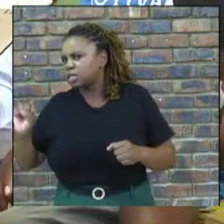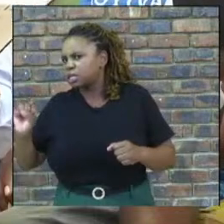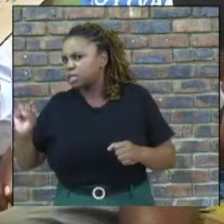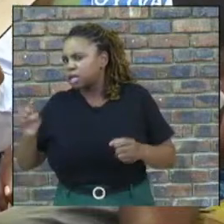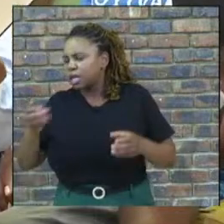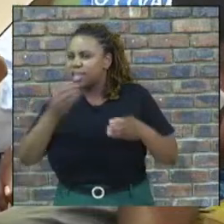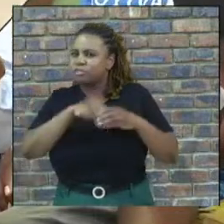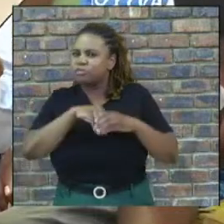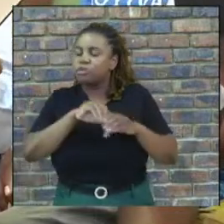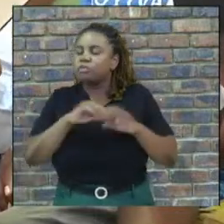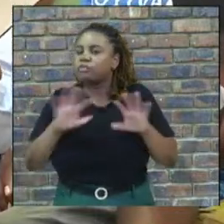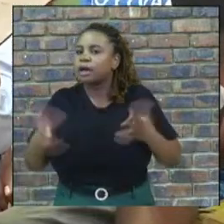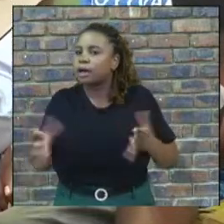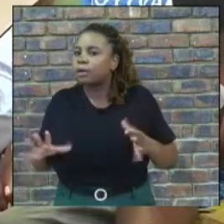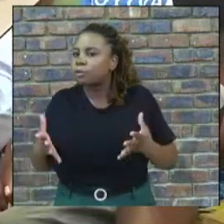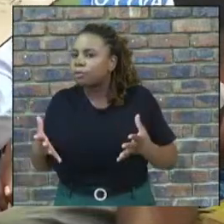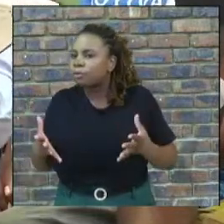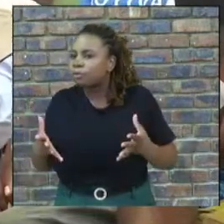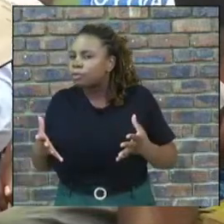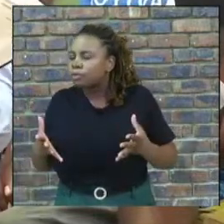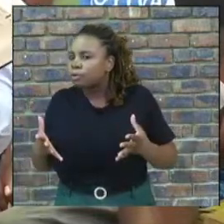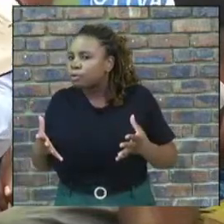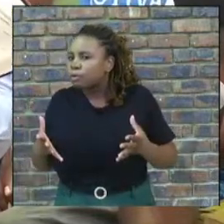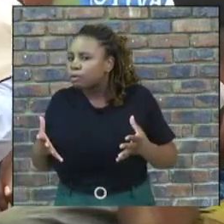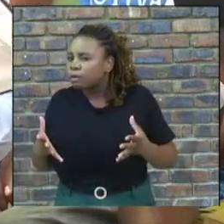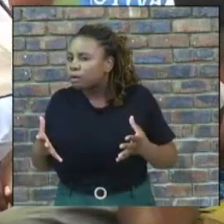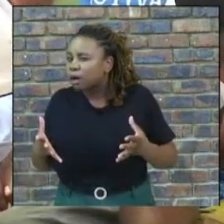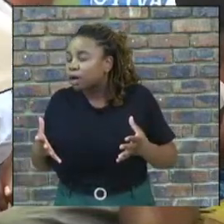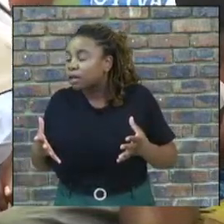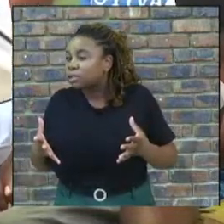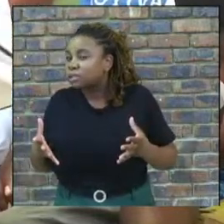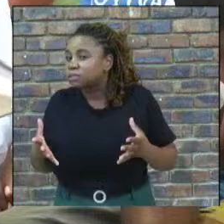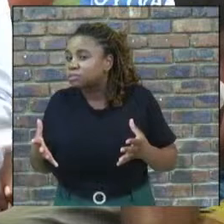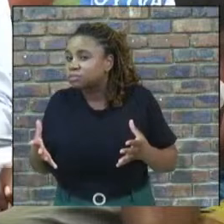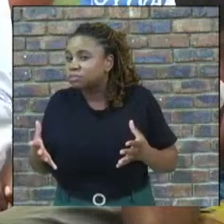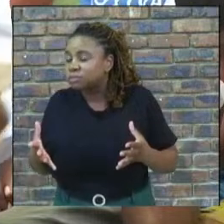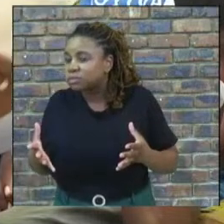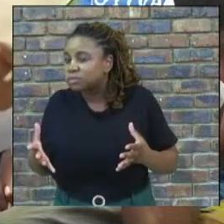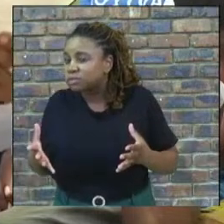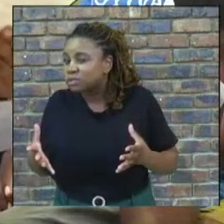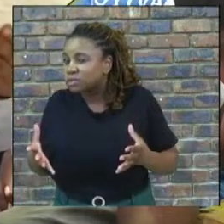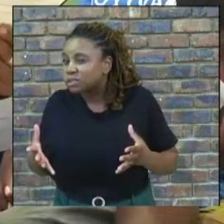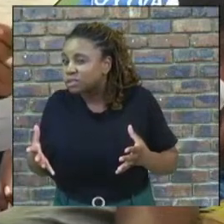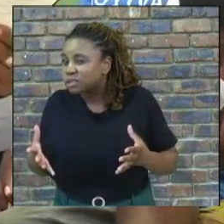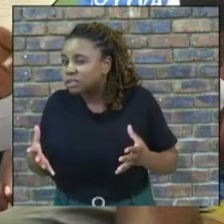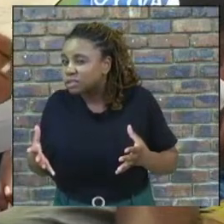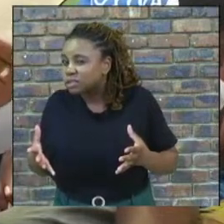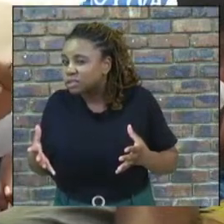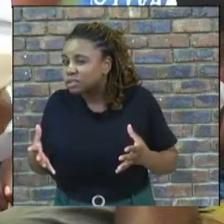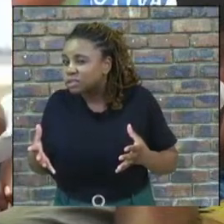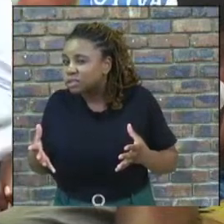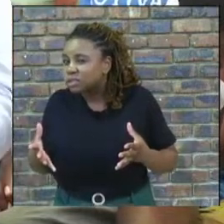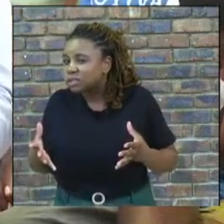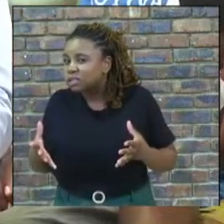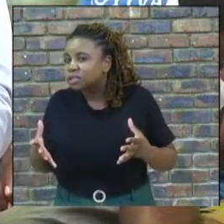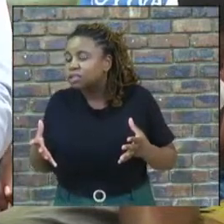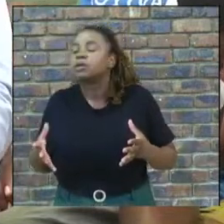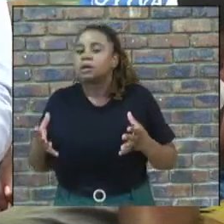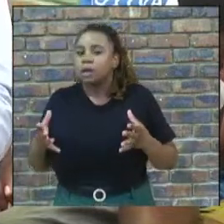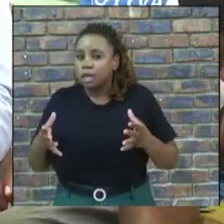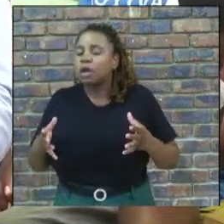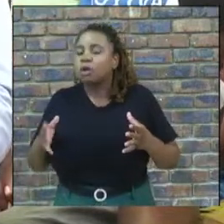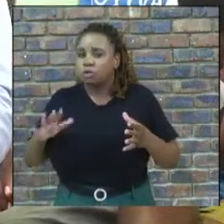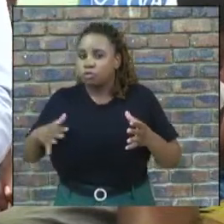areas. The same principle will apply even in exploration, whereby procurement